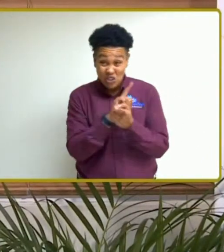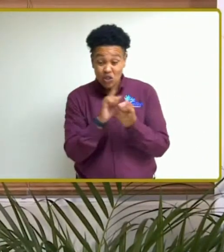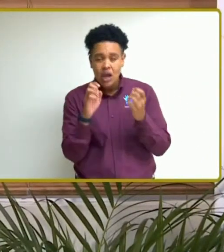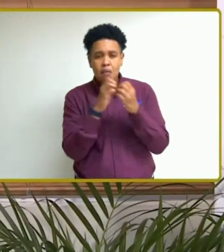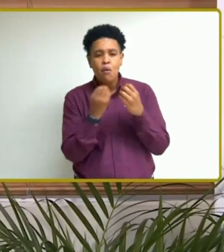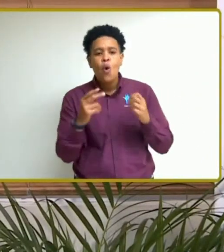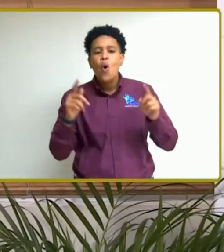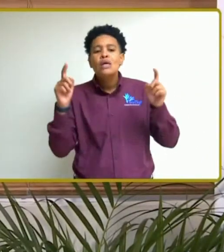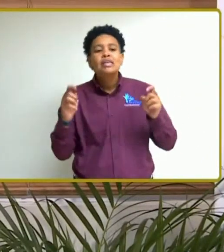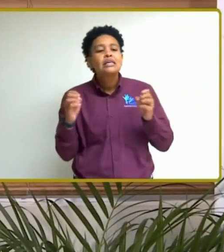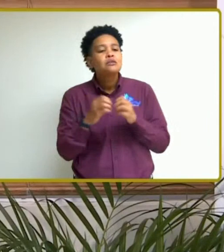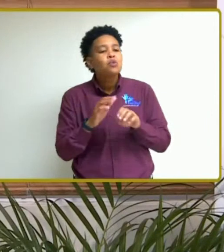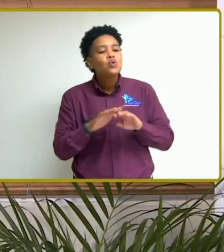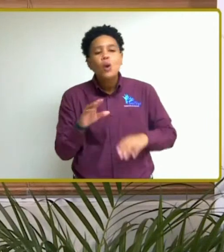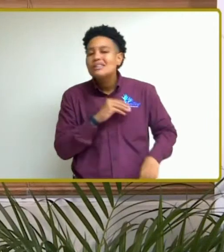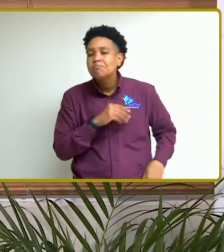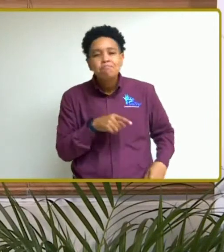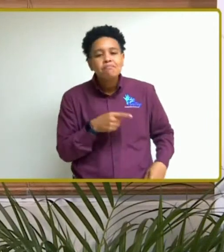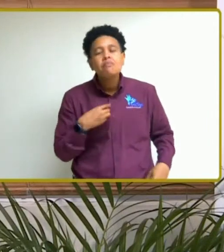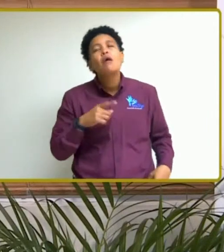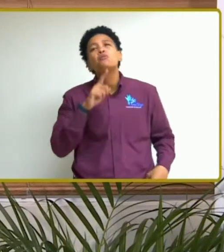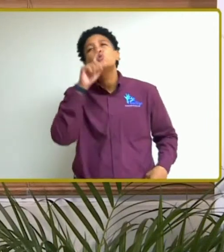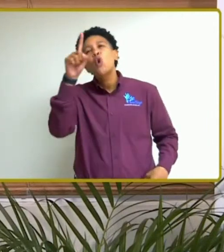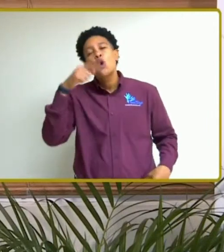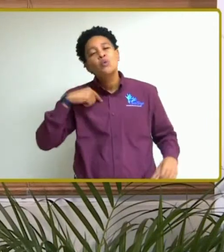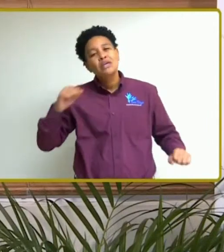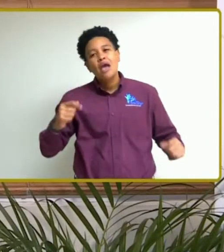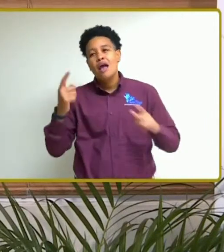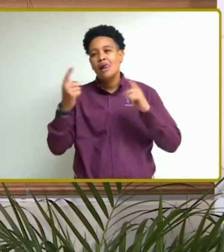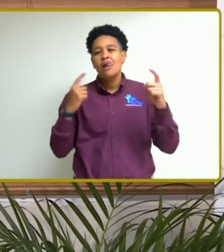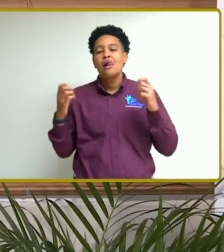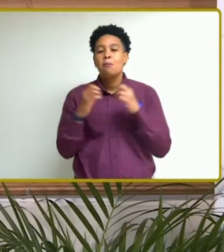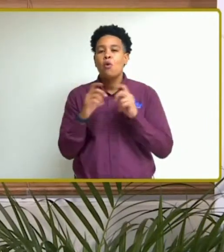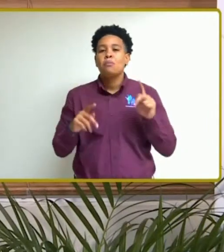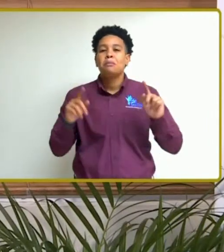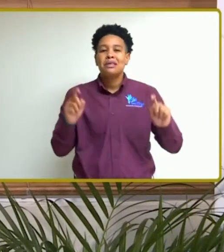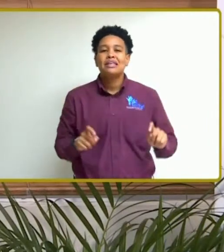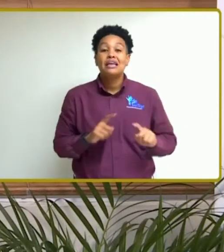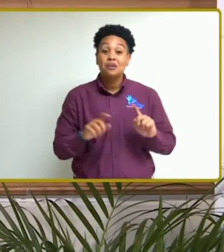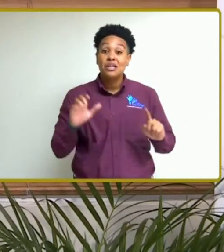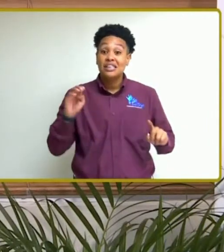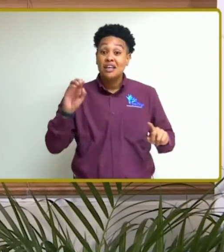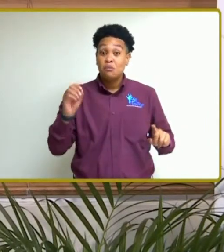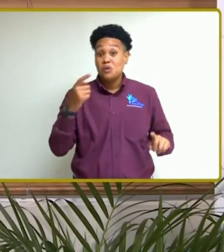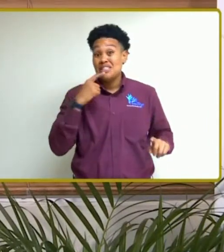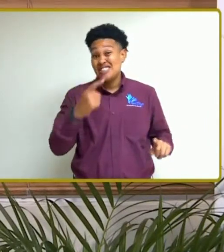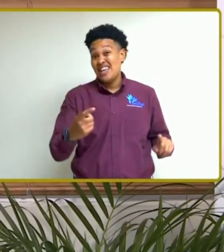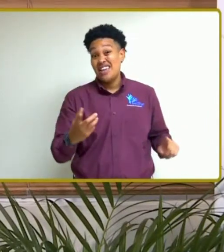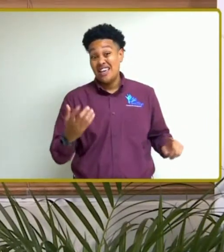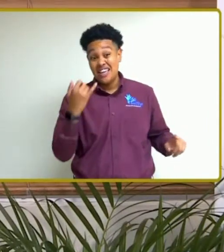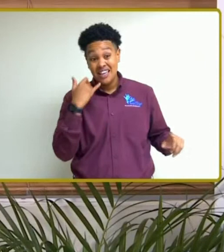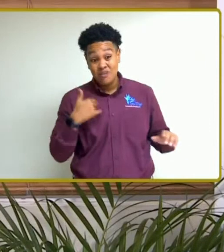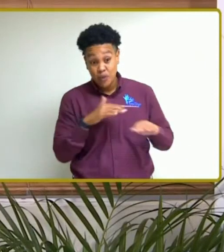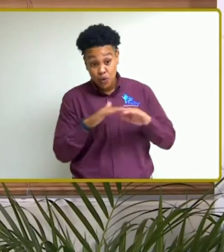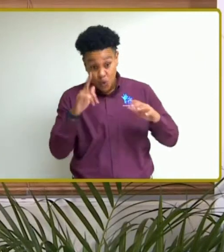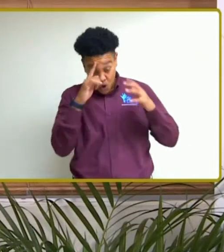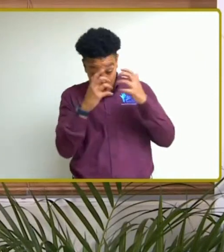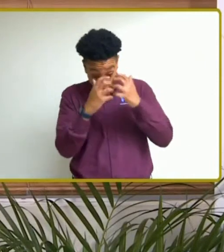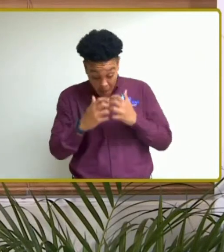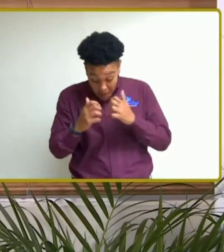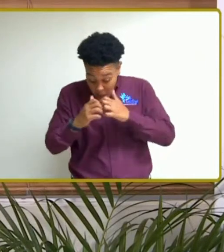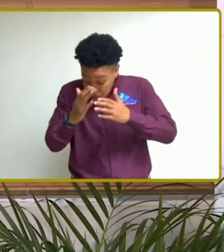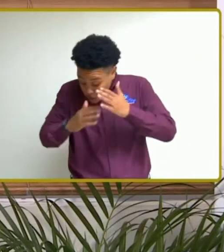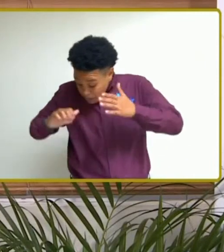test more. Sure, we can test more, but as the CMO says, if we do not comply with some of the